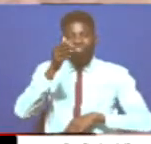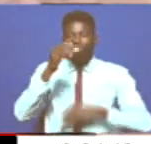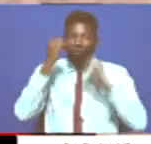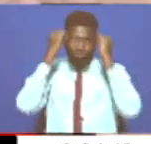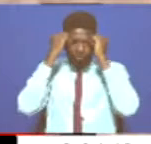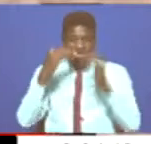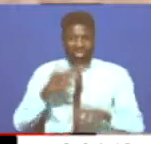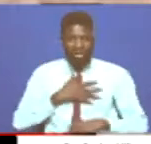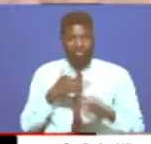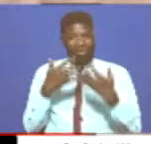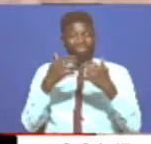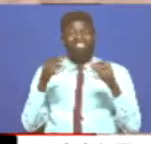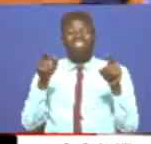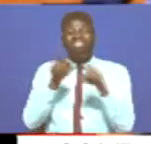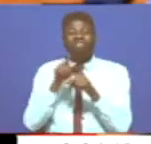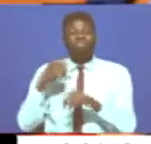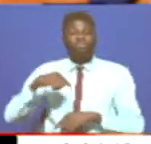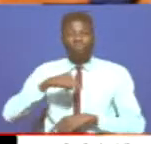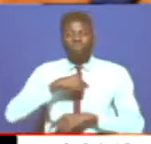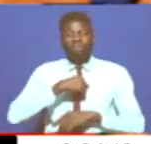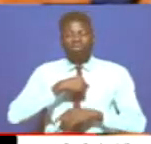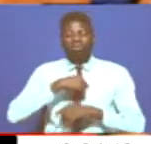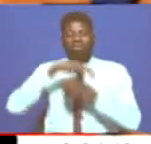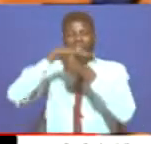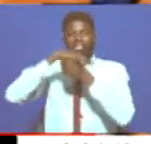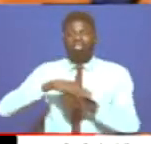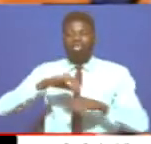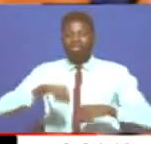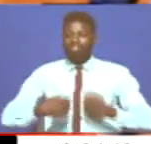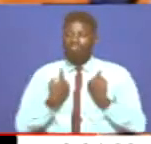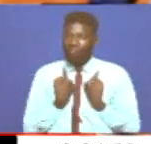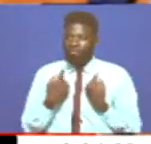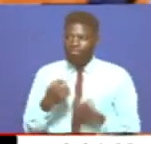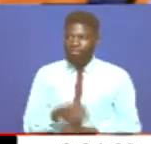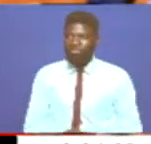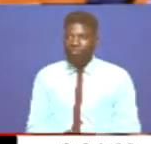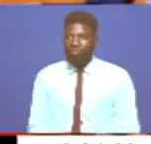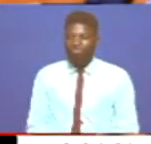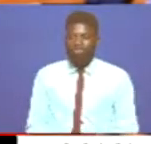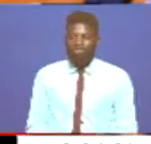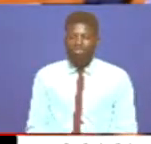shooting ourselves in the foot. Caroline Jinga for Easy Friday.